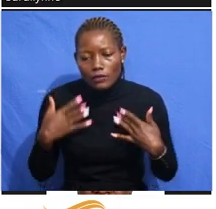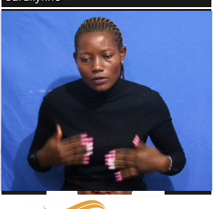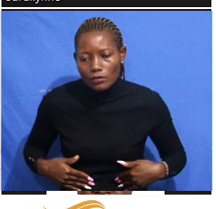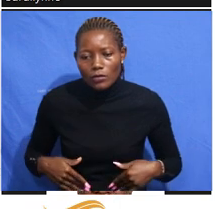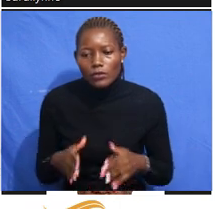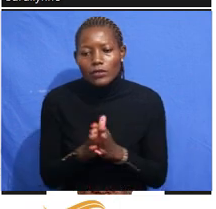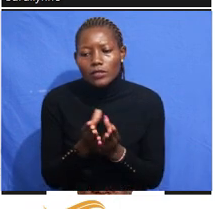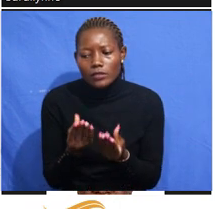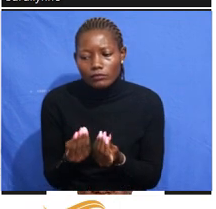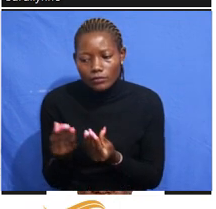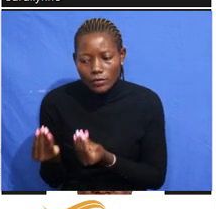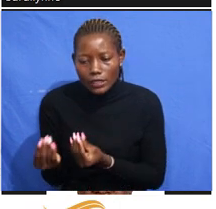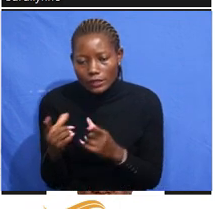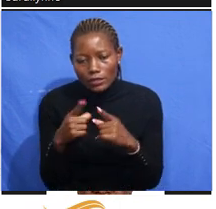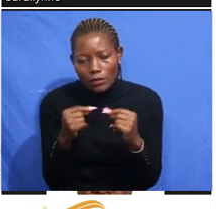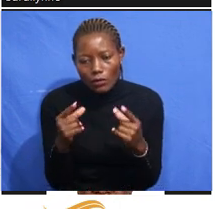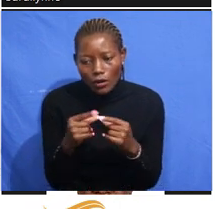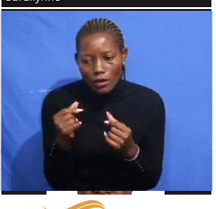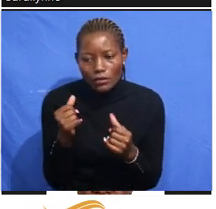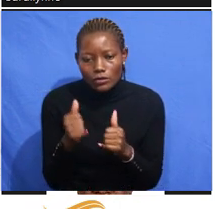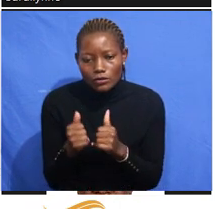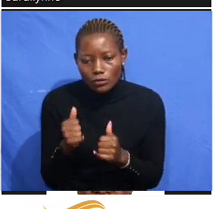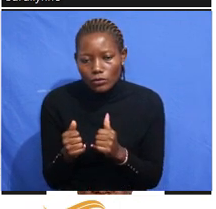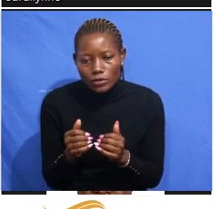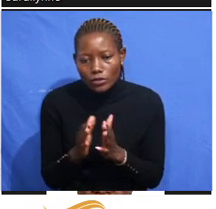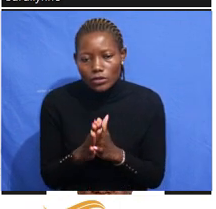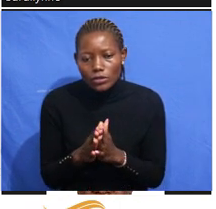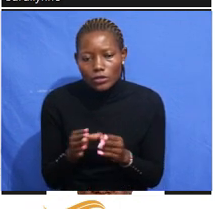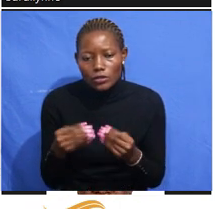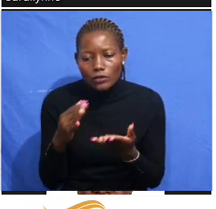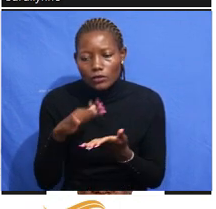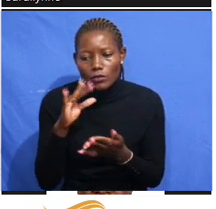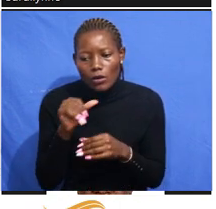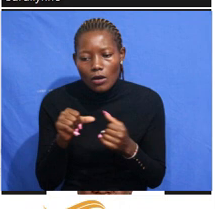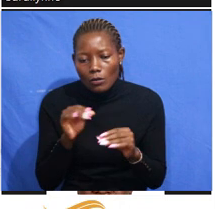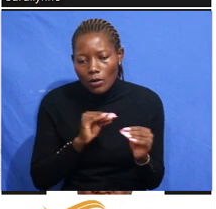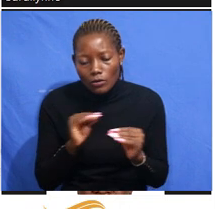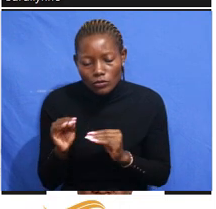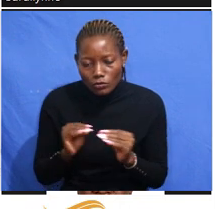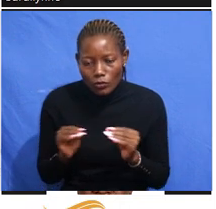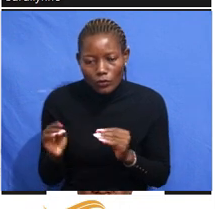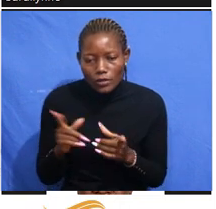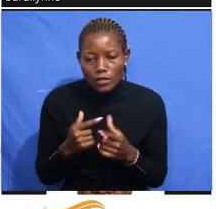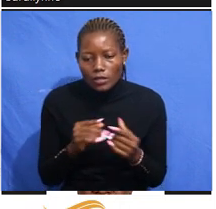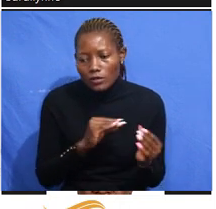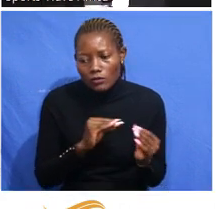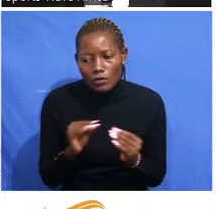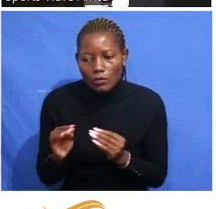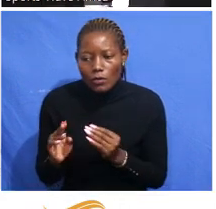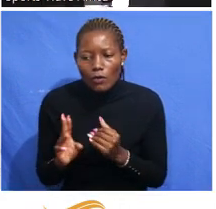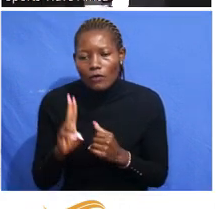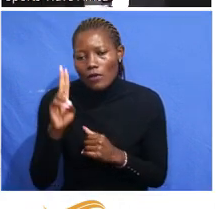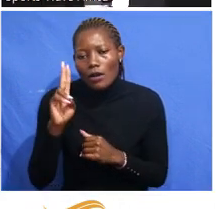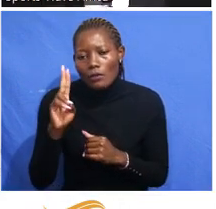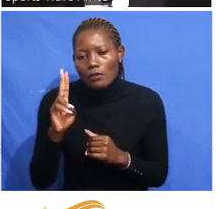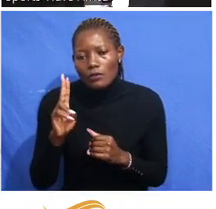just simple anatomical terms to describe movements. We go a bit more deeper there. Ulnar deviation, the hand and wrist